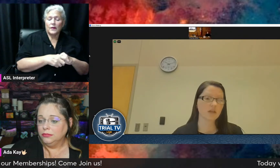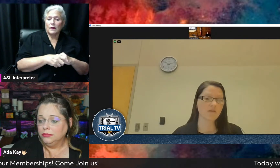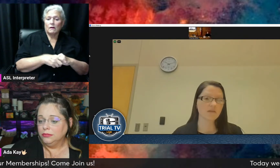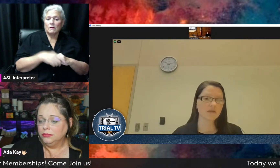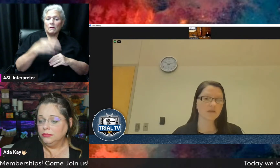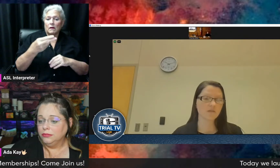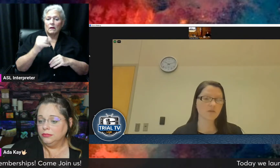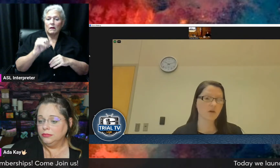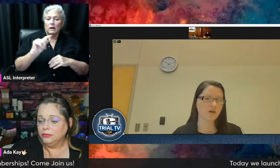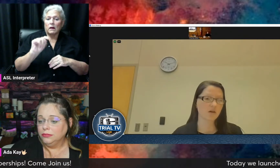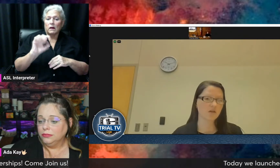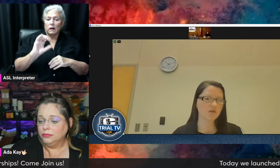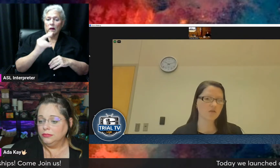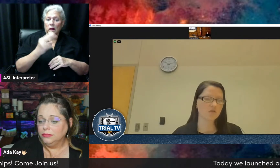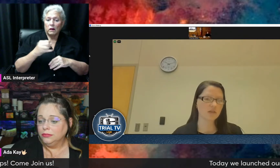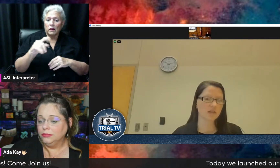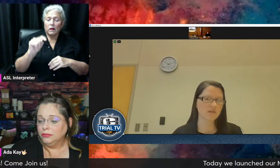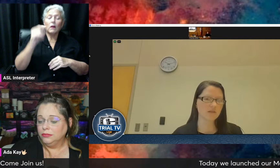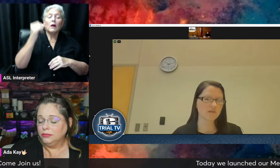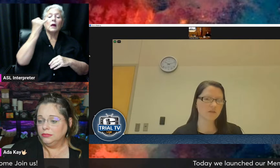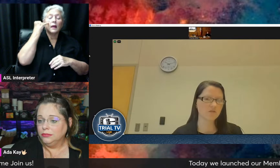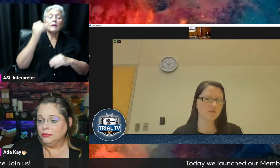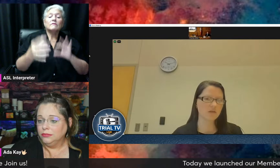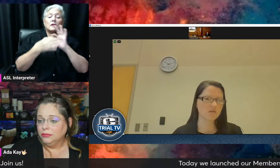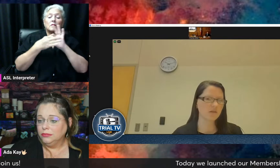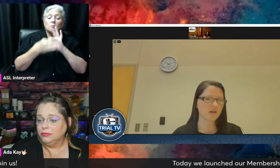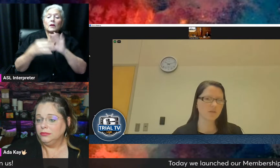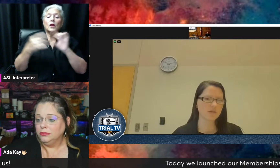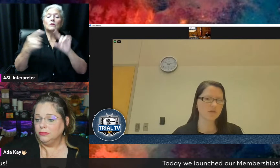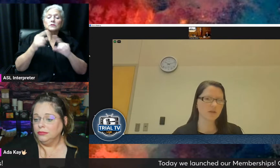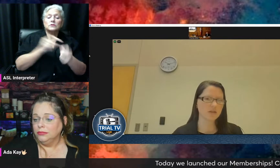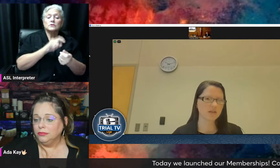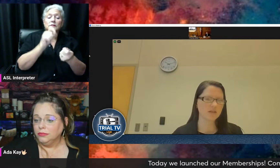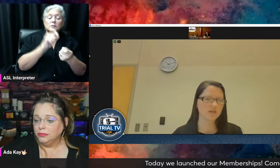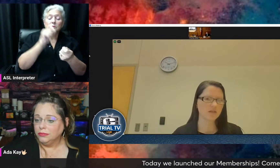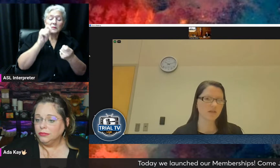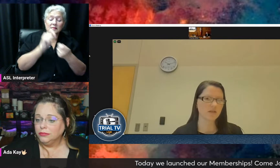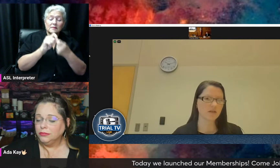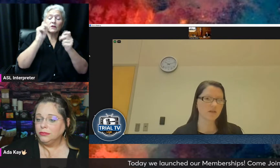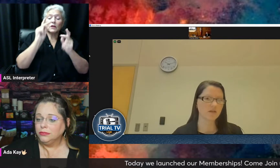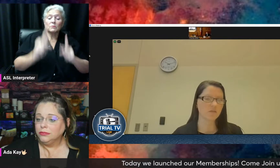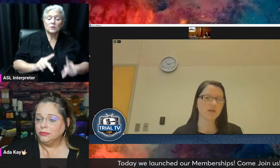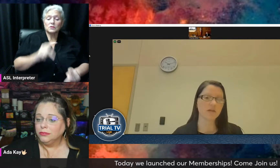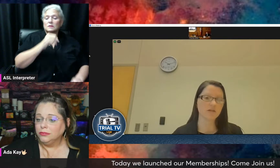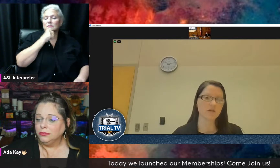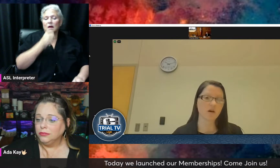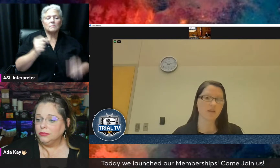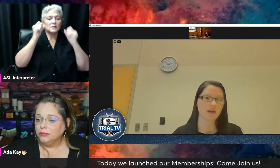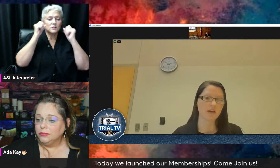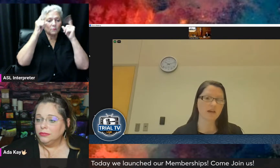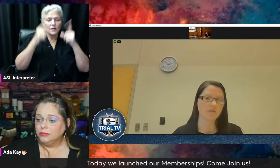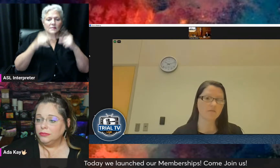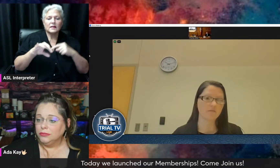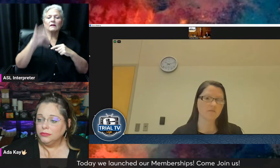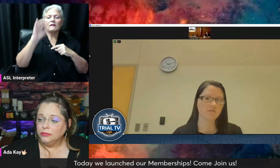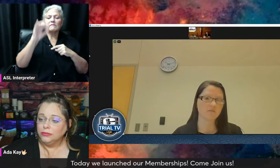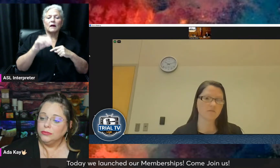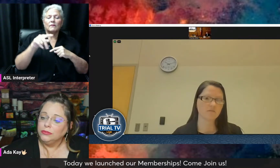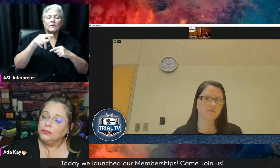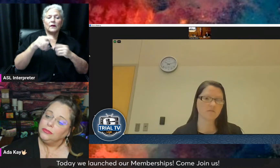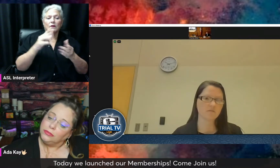No, it wouldn't. If it belongs to a given individual, it would not be surprising to find their prints on that